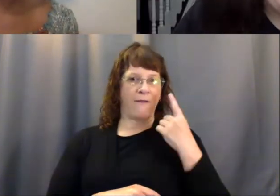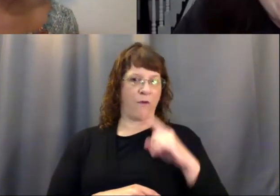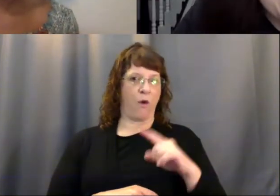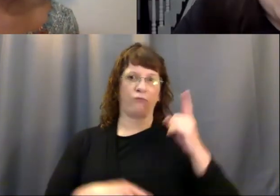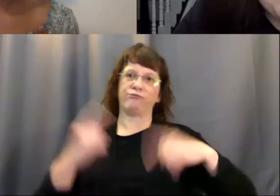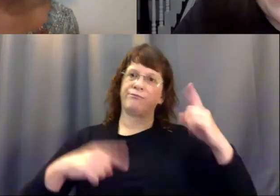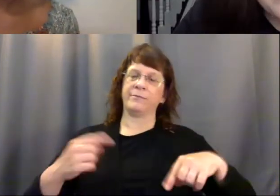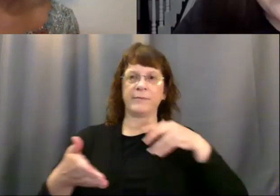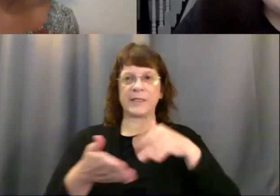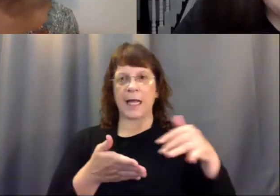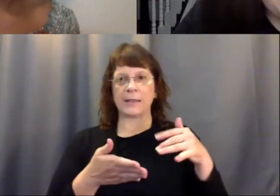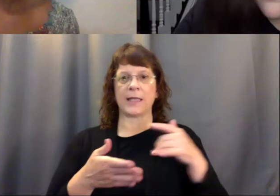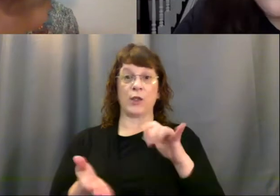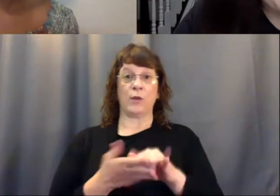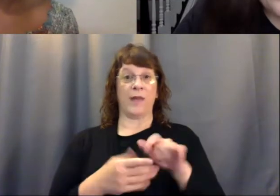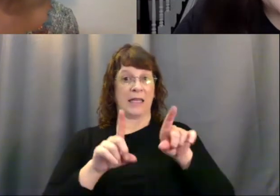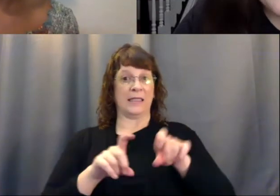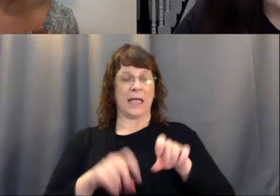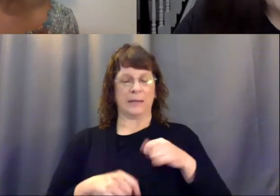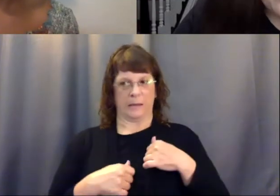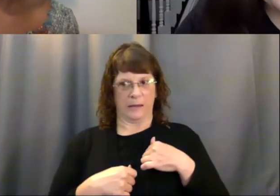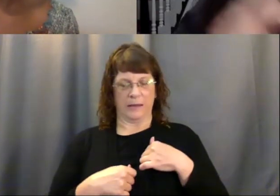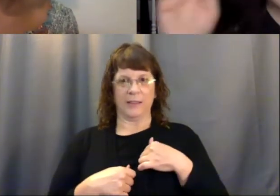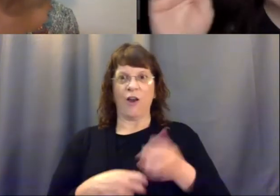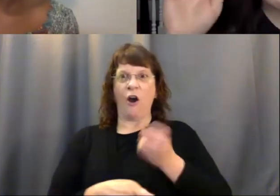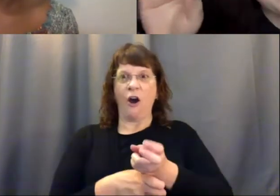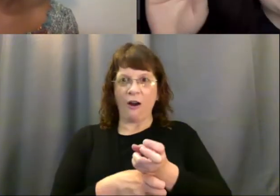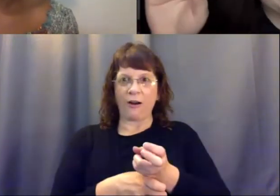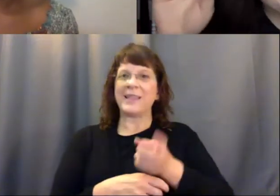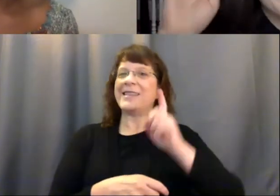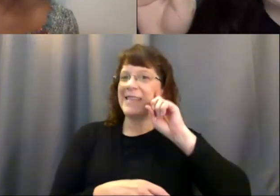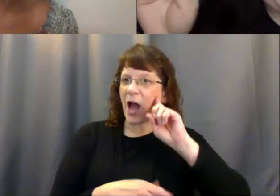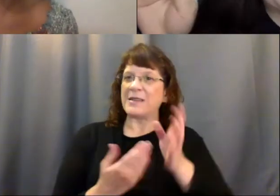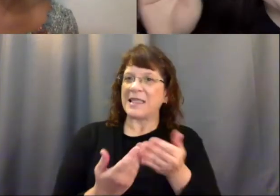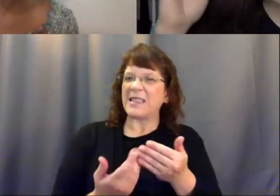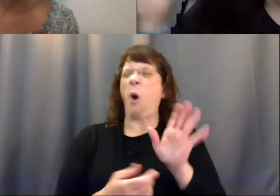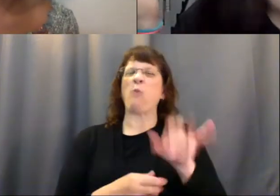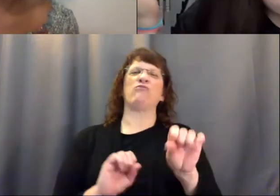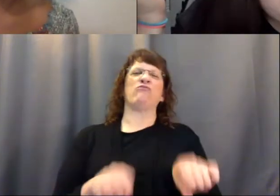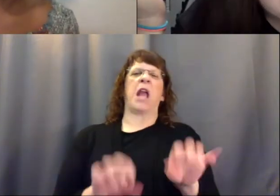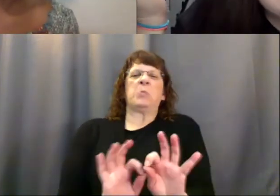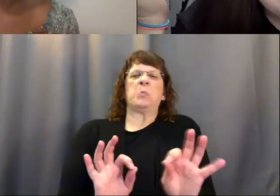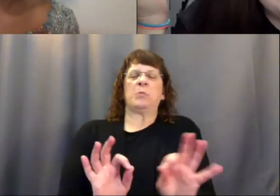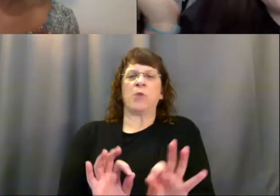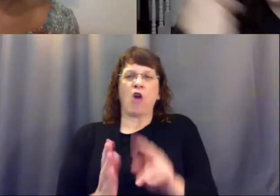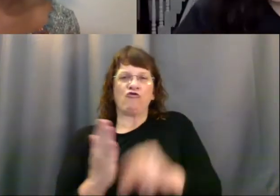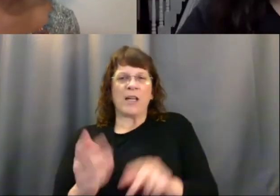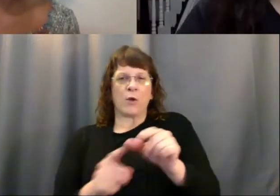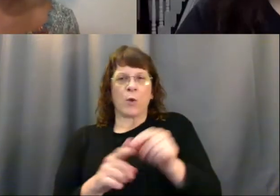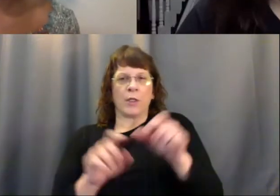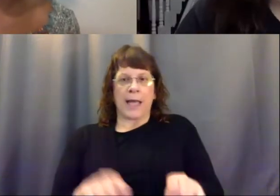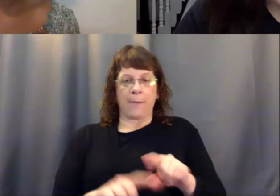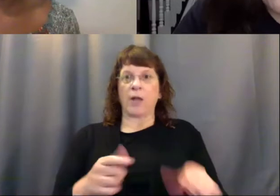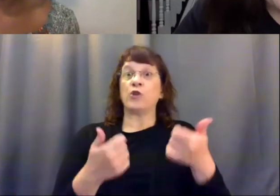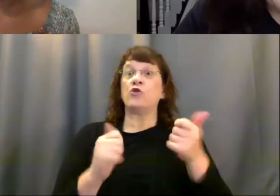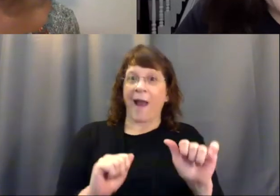studies, and they would make me do that test. And oh my God, it is so hard. It sounds easy. You're like, I can do this. Like I can read words. Try